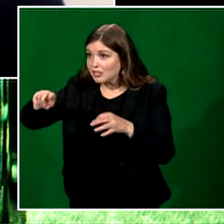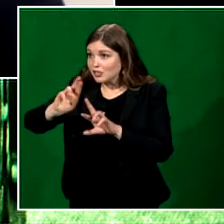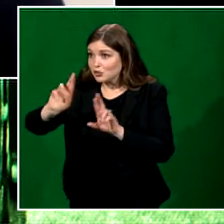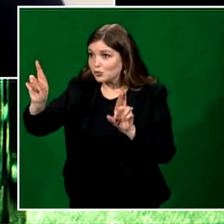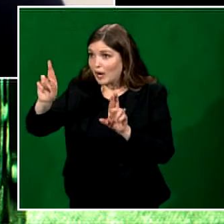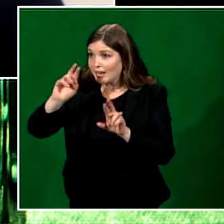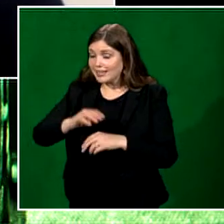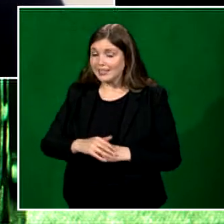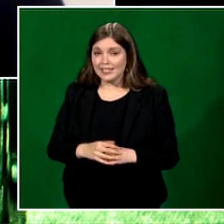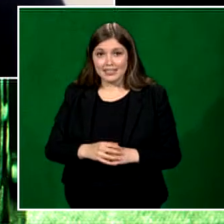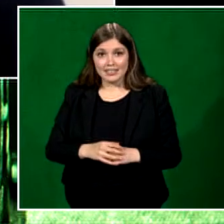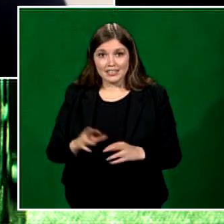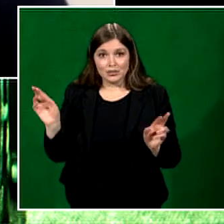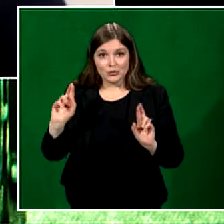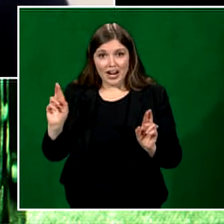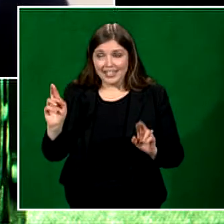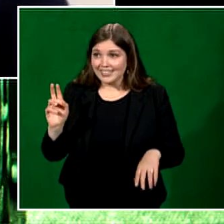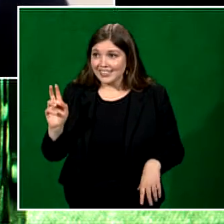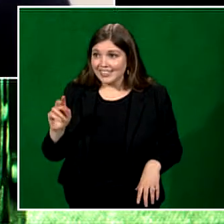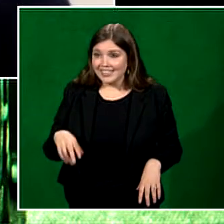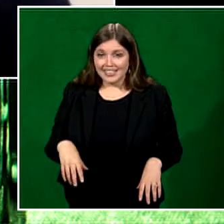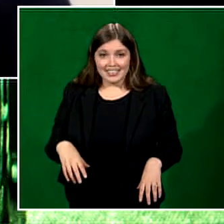questions? Ready to go?